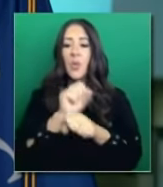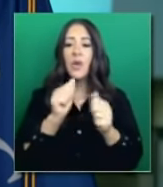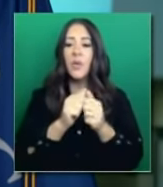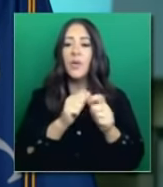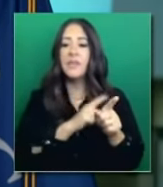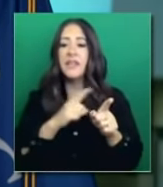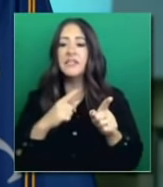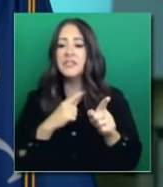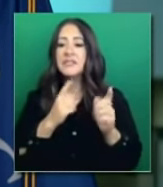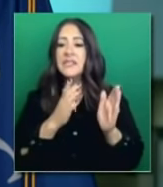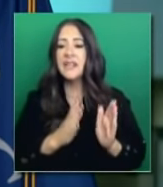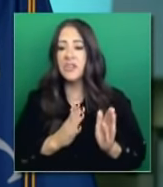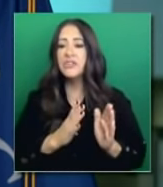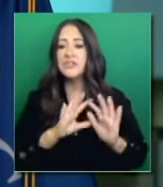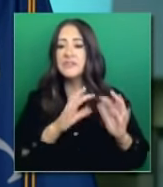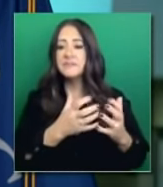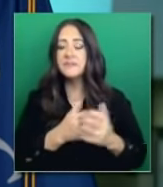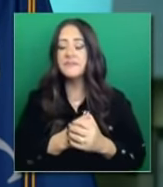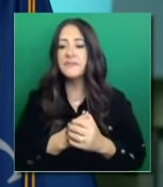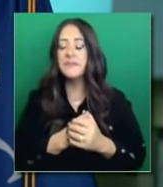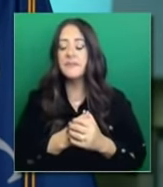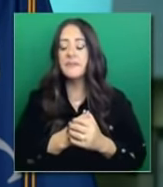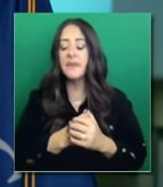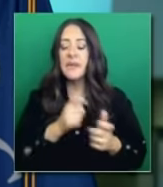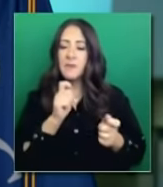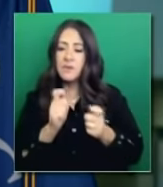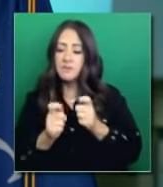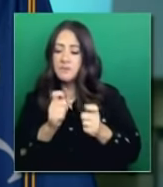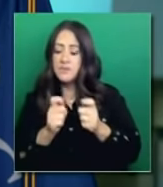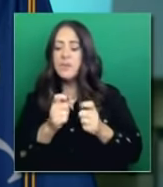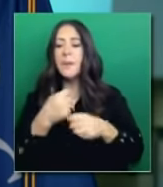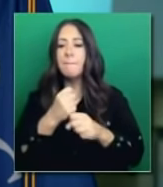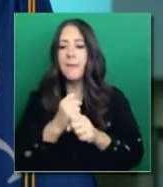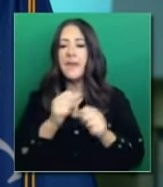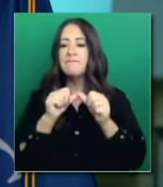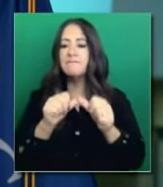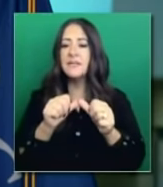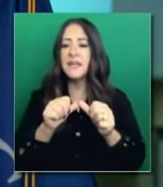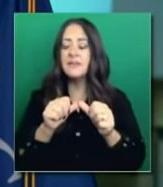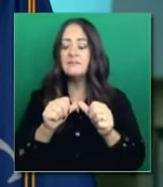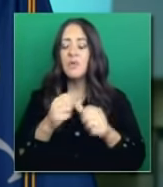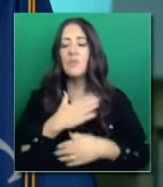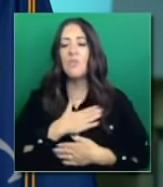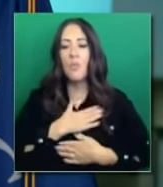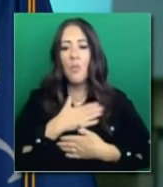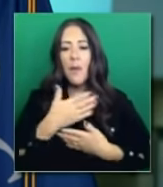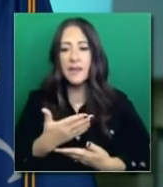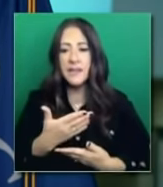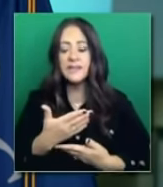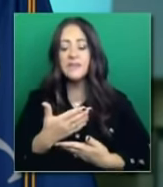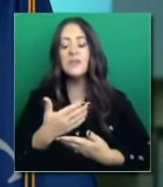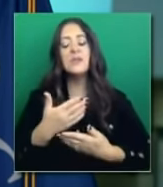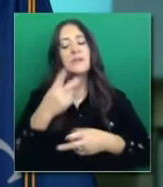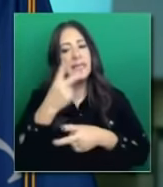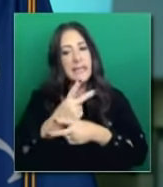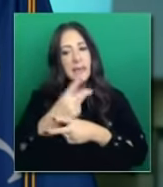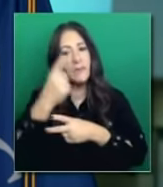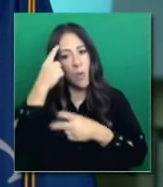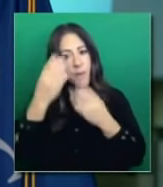advance, to make adjustments, to maintain a willingness to keep an open mind. No